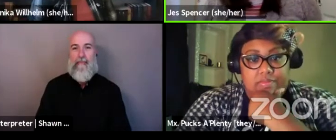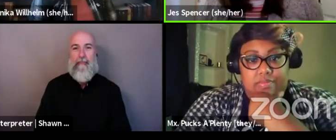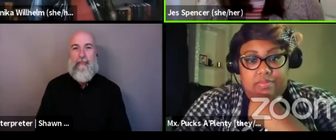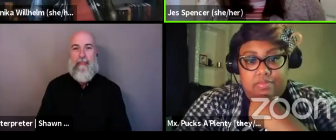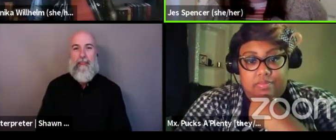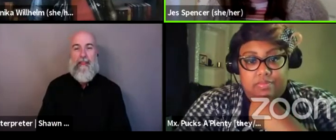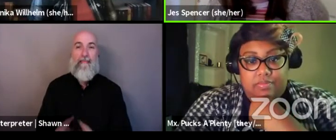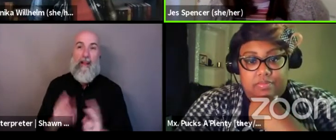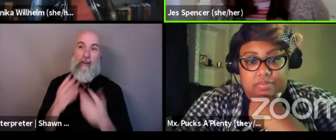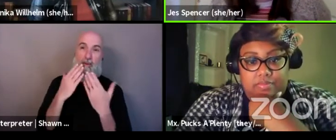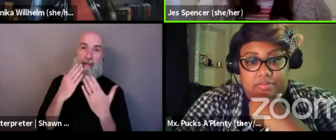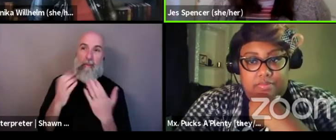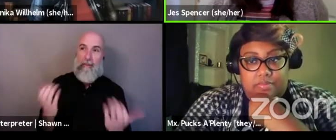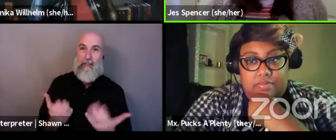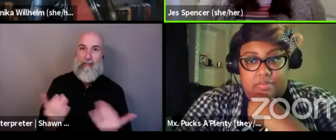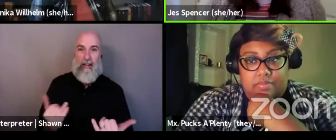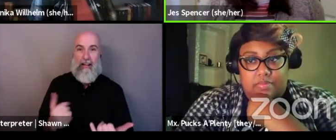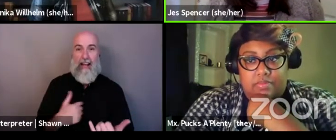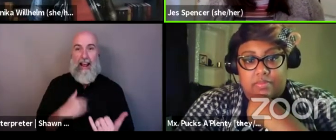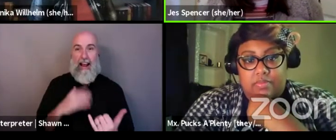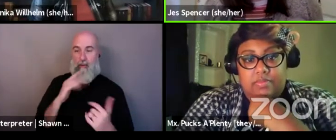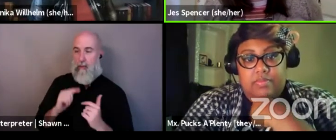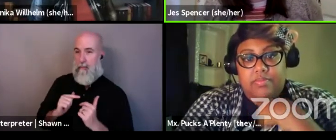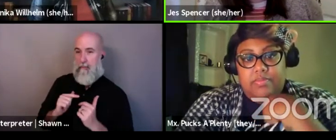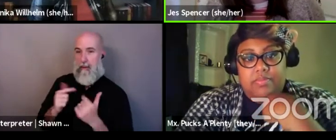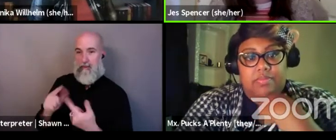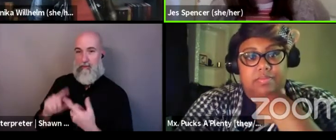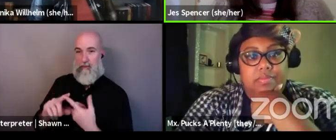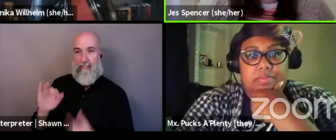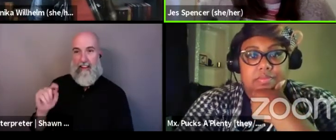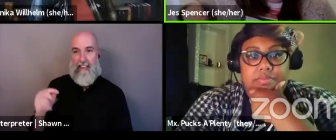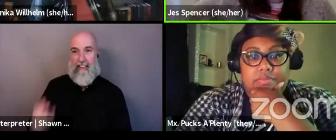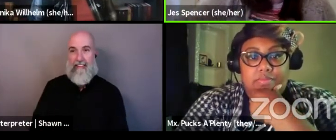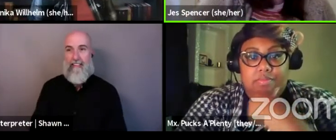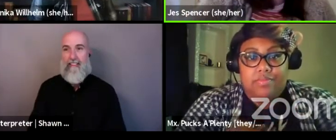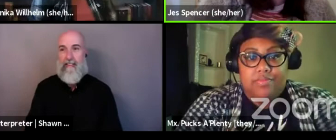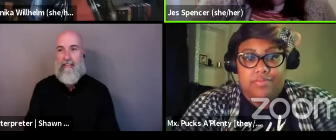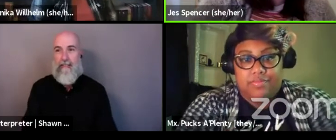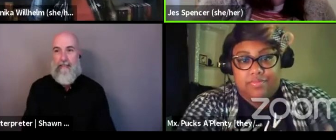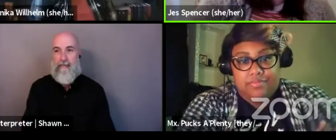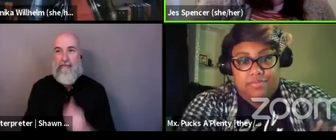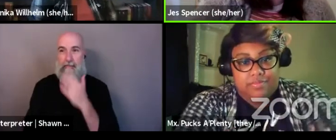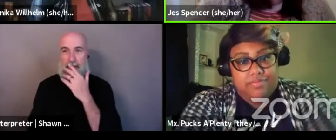Very grateful to be here today, and I will pass this to Faith.